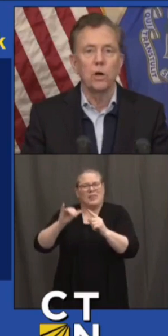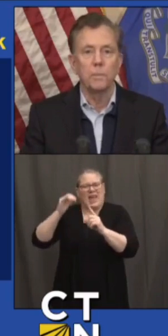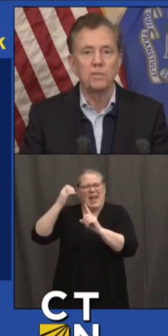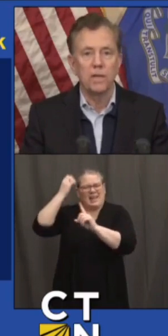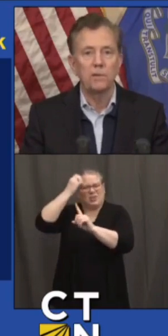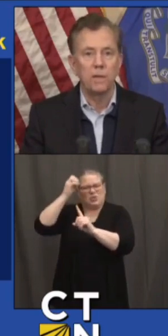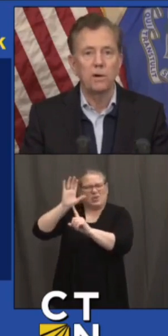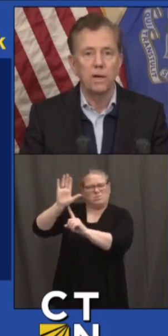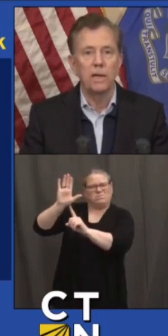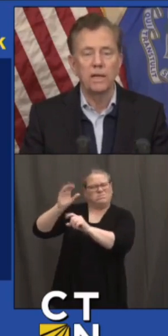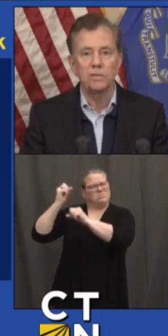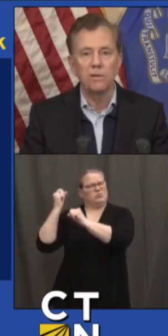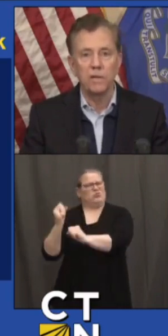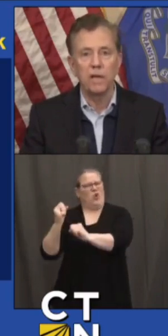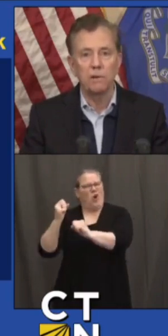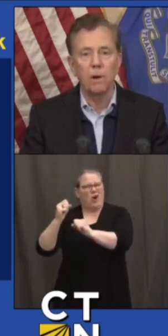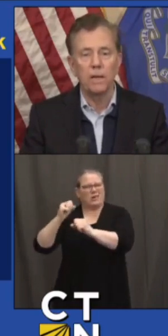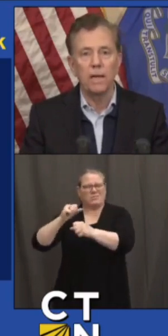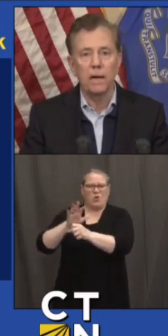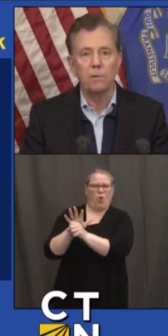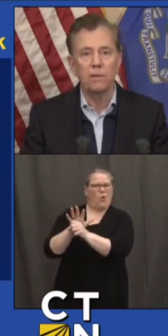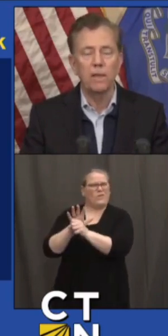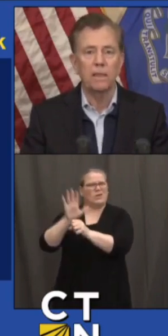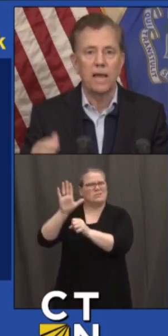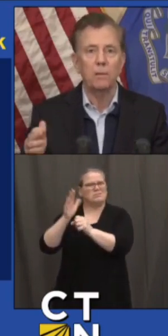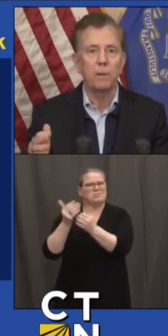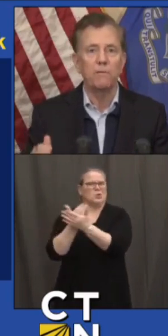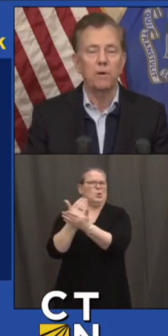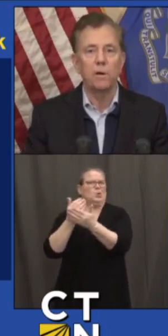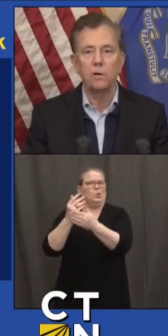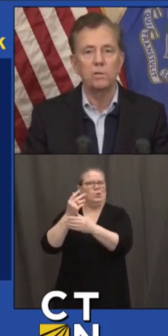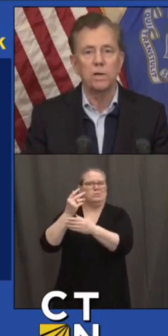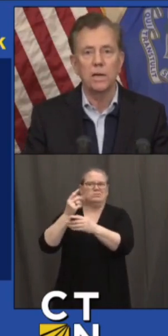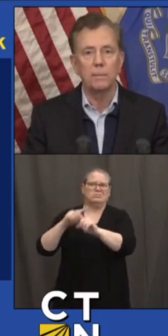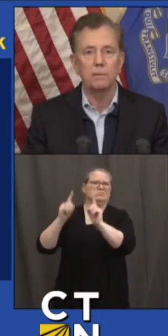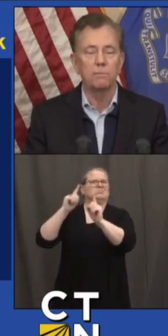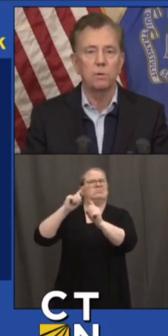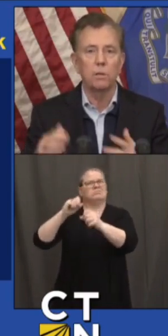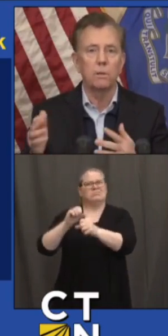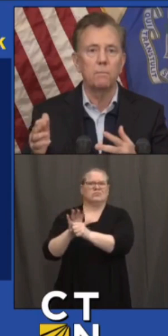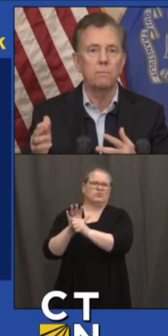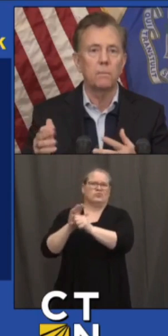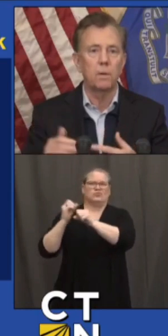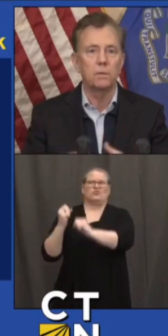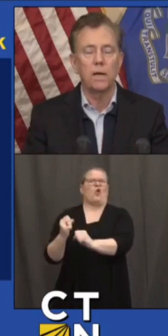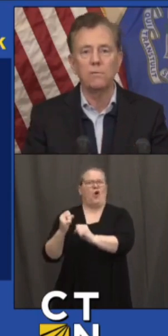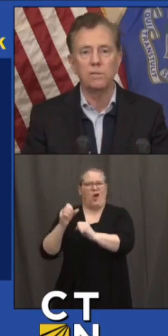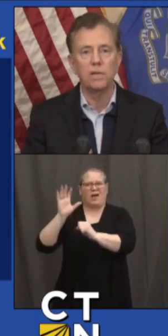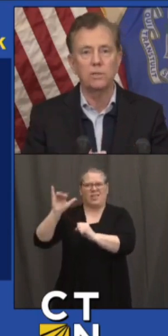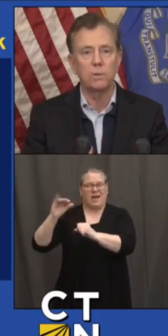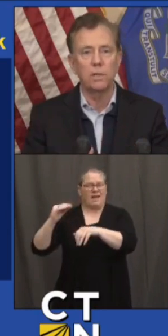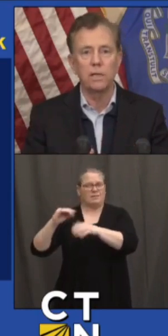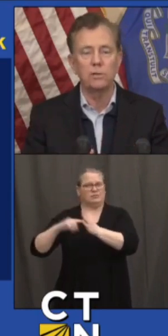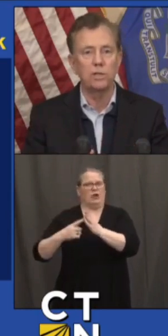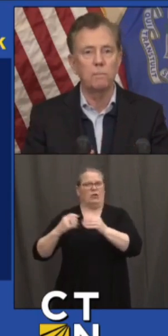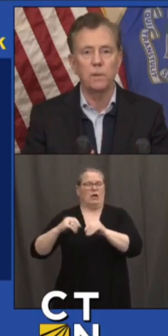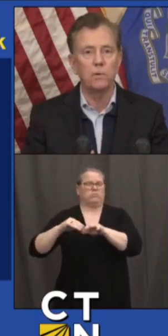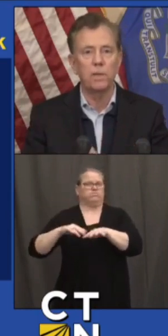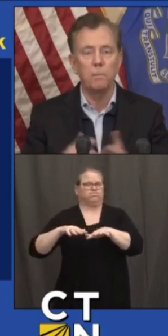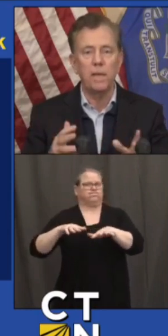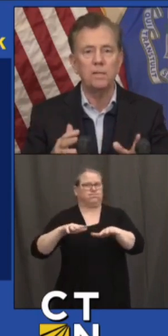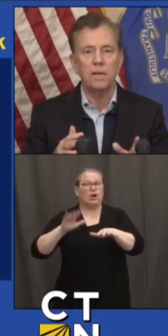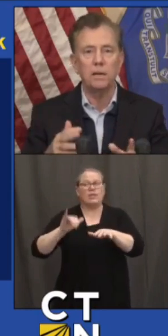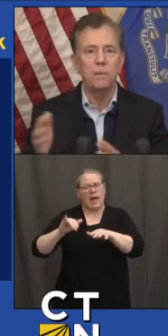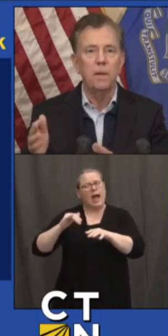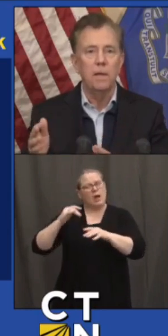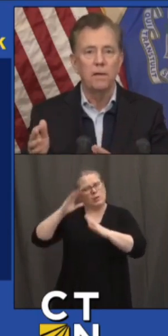the germ that's out there hitting us every day right now. I think that'll be a very good time and good conversation with the leadership. In